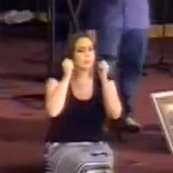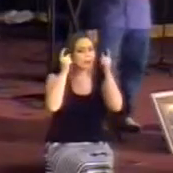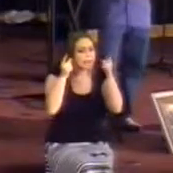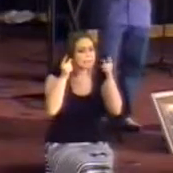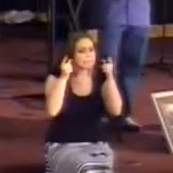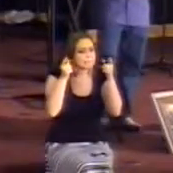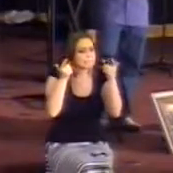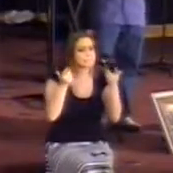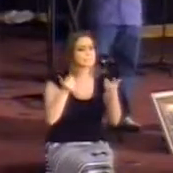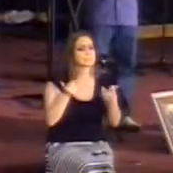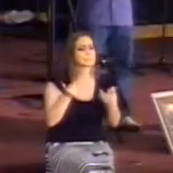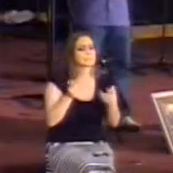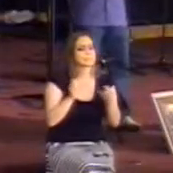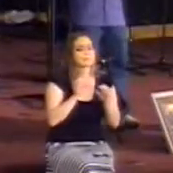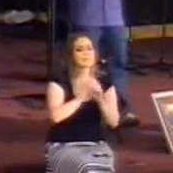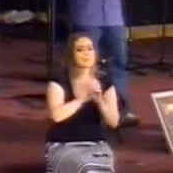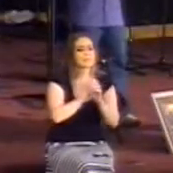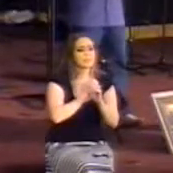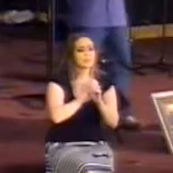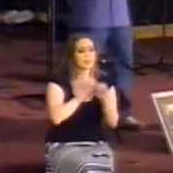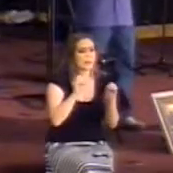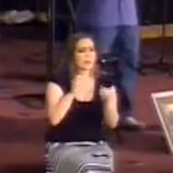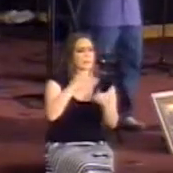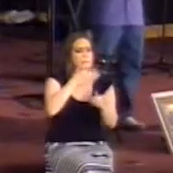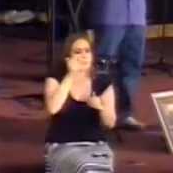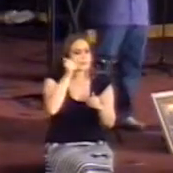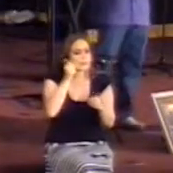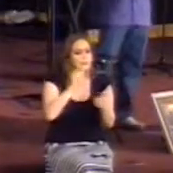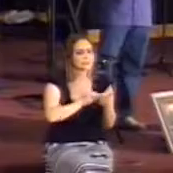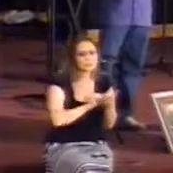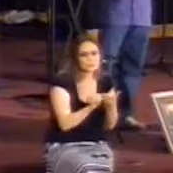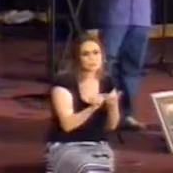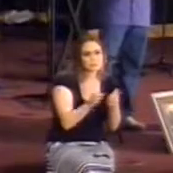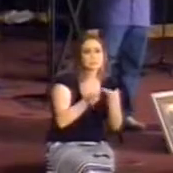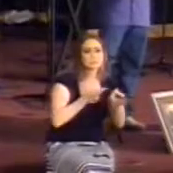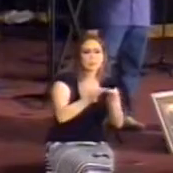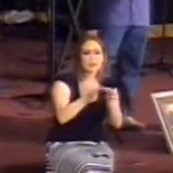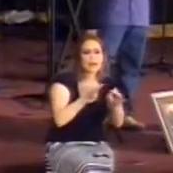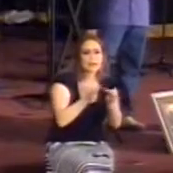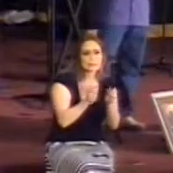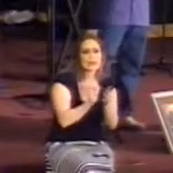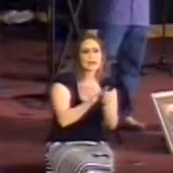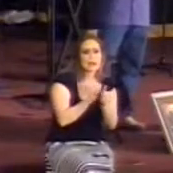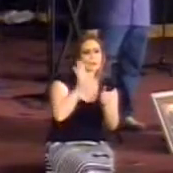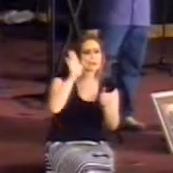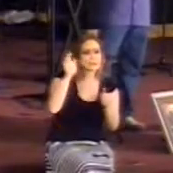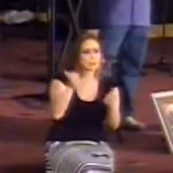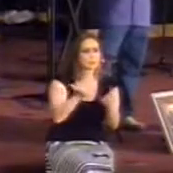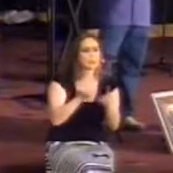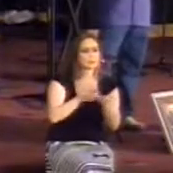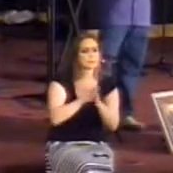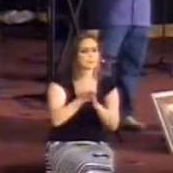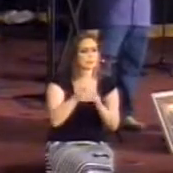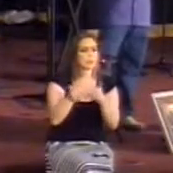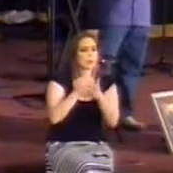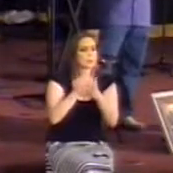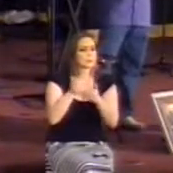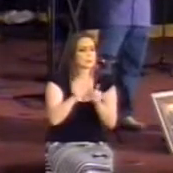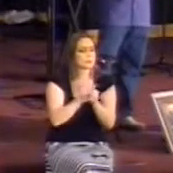helps describe how close God is and wants to be near to us. If you would turn to Psalms